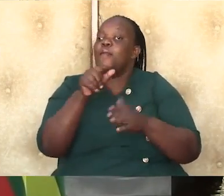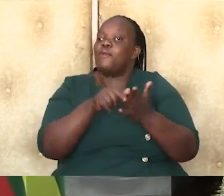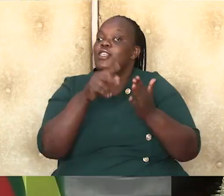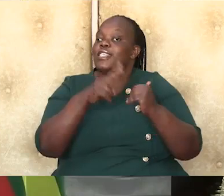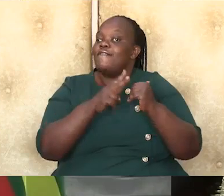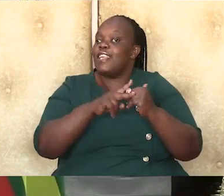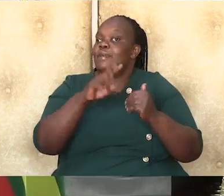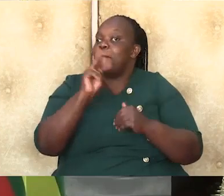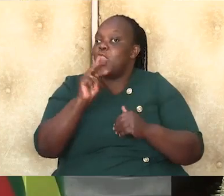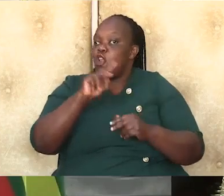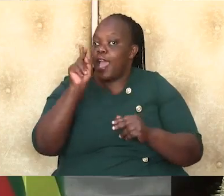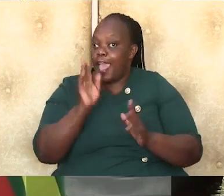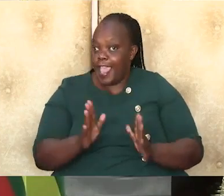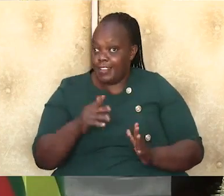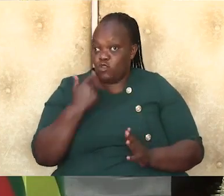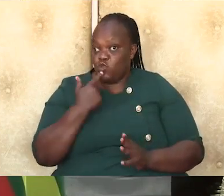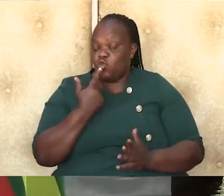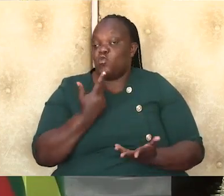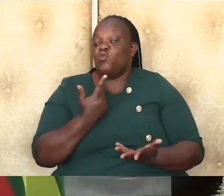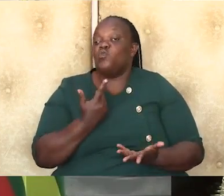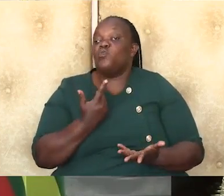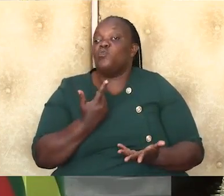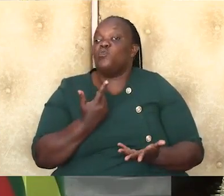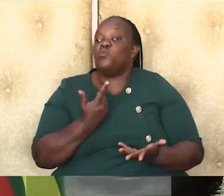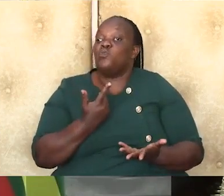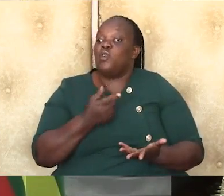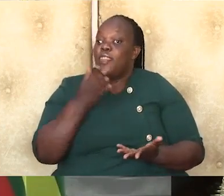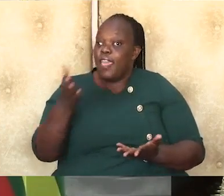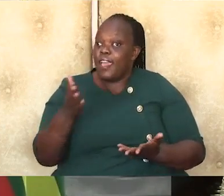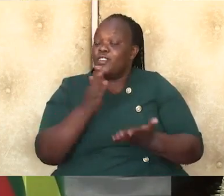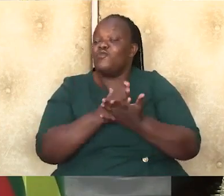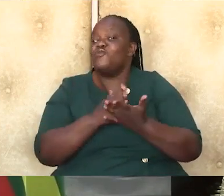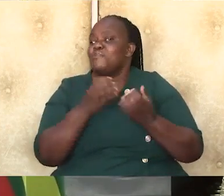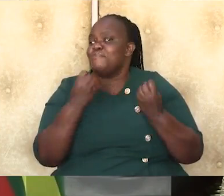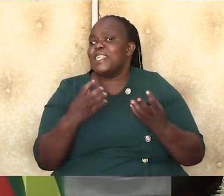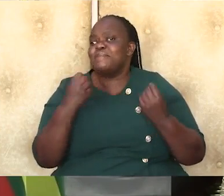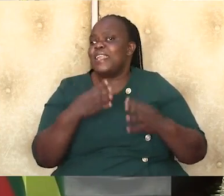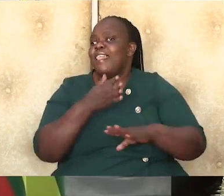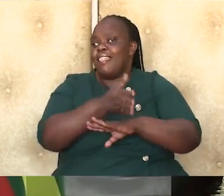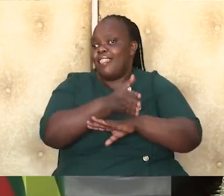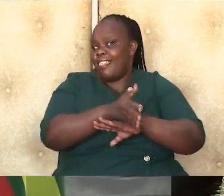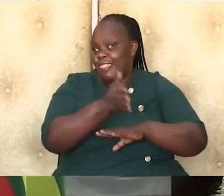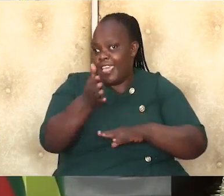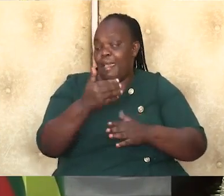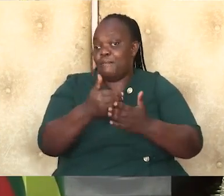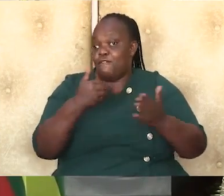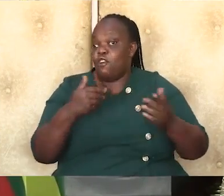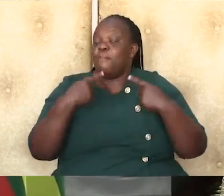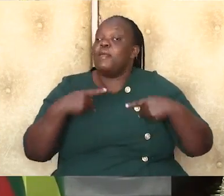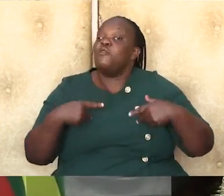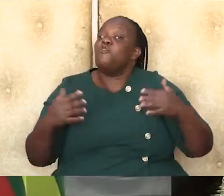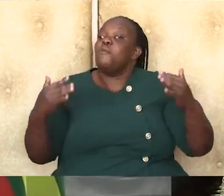million Kenyans, and it has been wrought with fraud in the past because people have to congregate